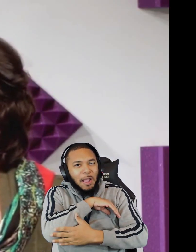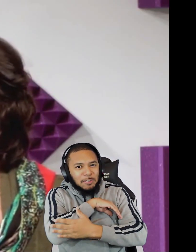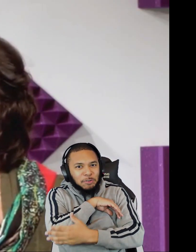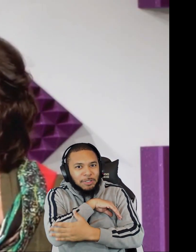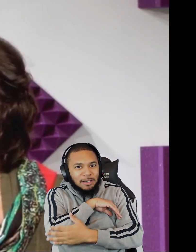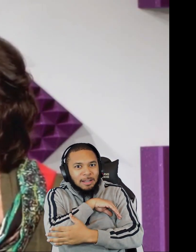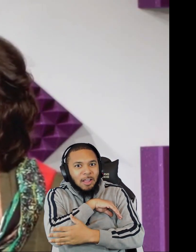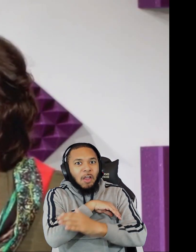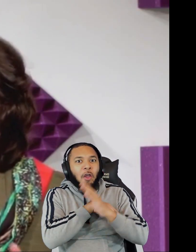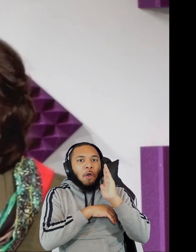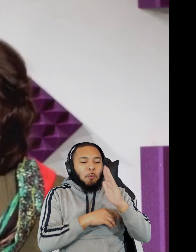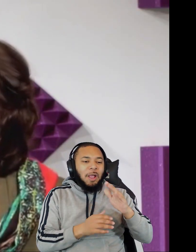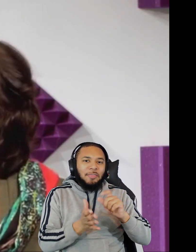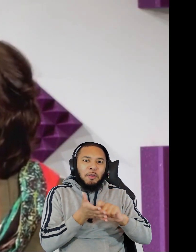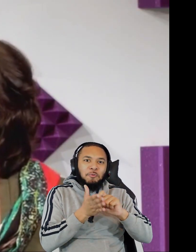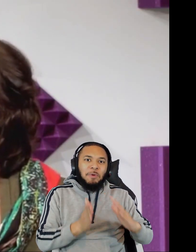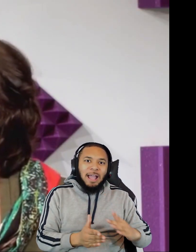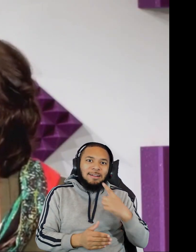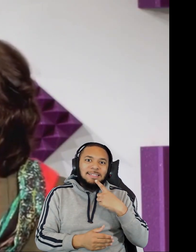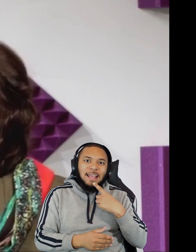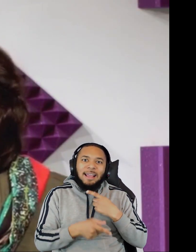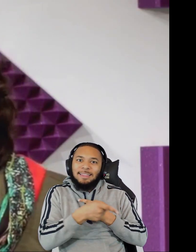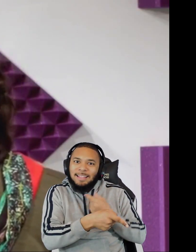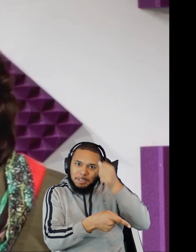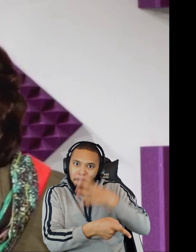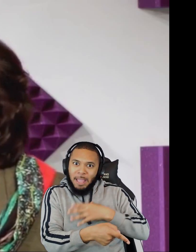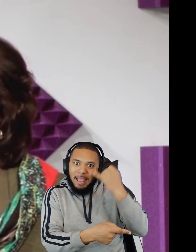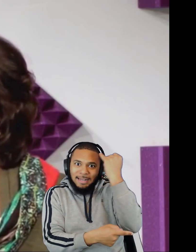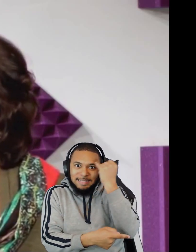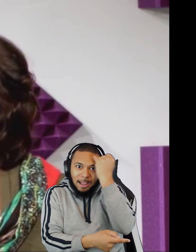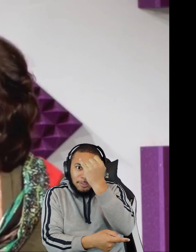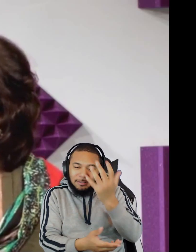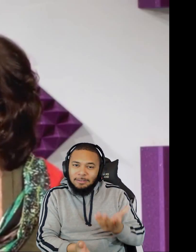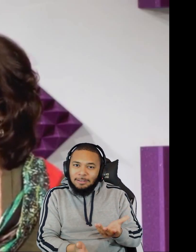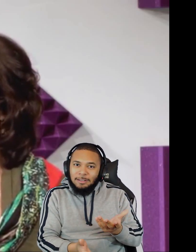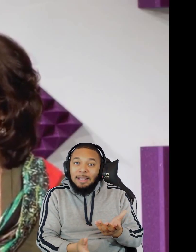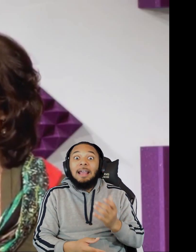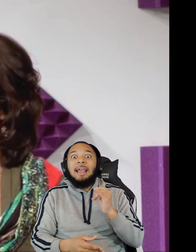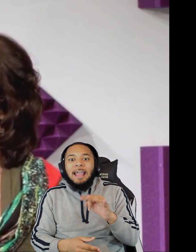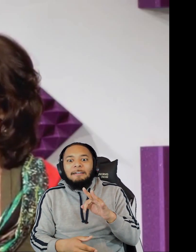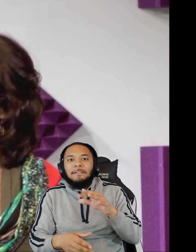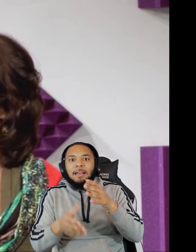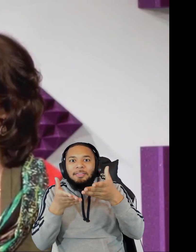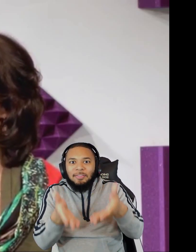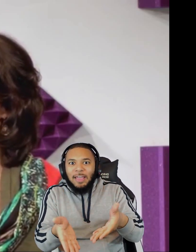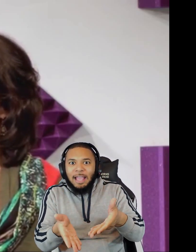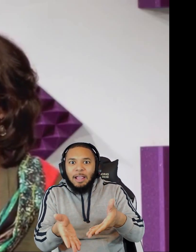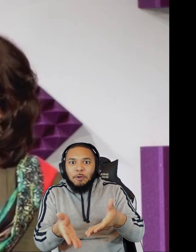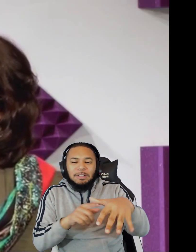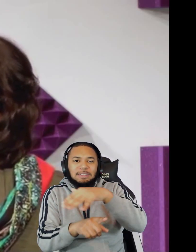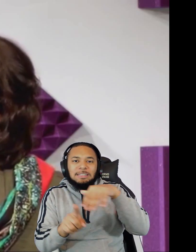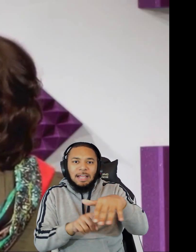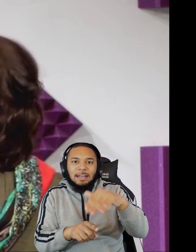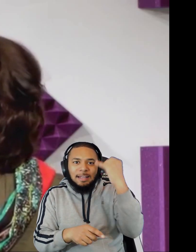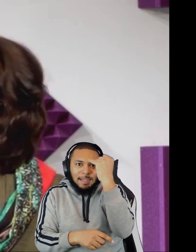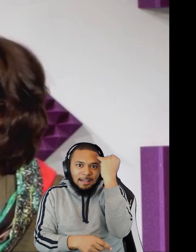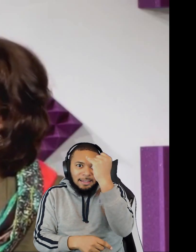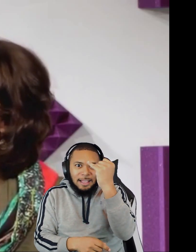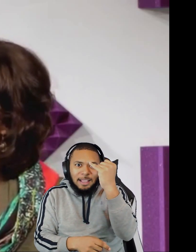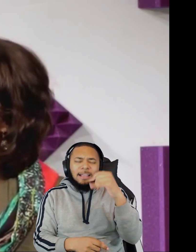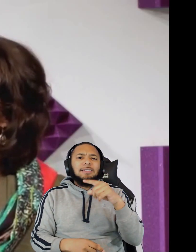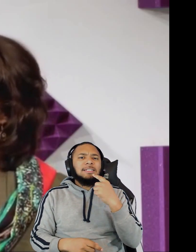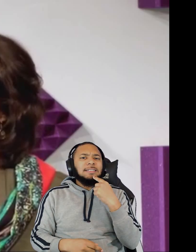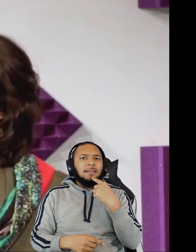fruit? If we were in Italy, everyone would be Italian, most likely, or most everyone. So the